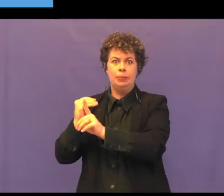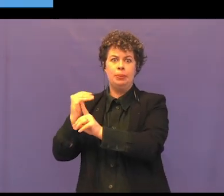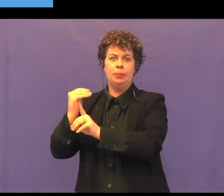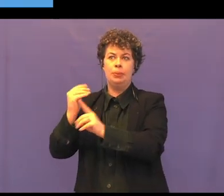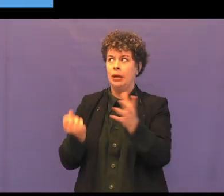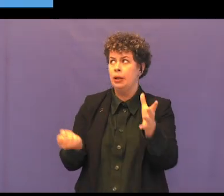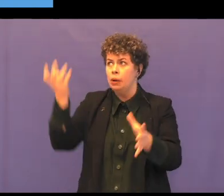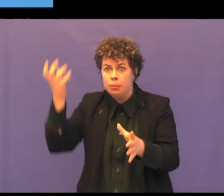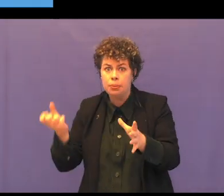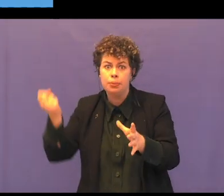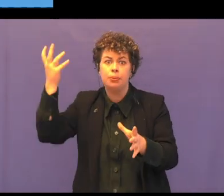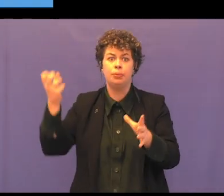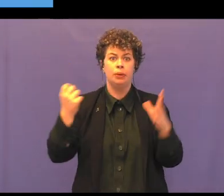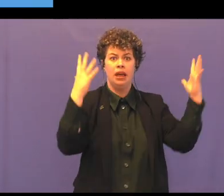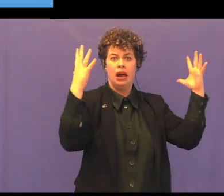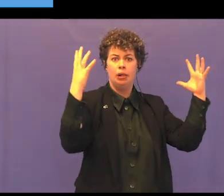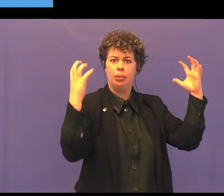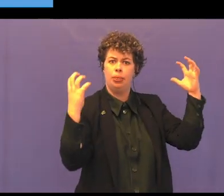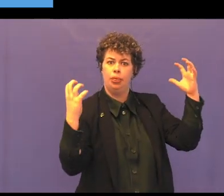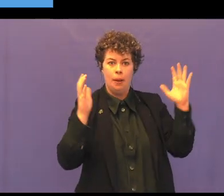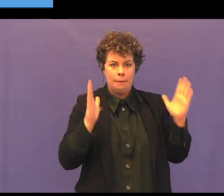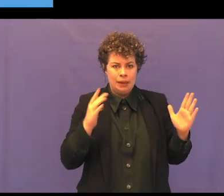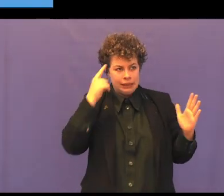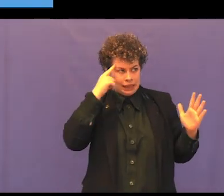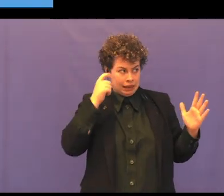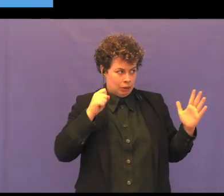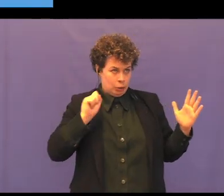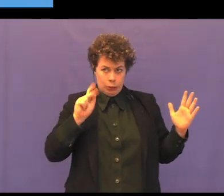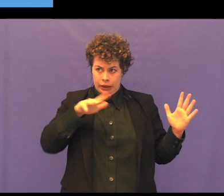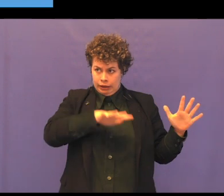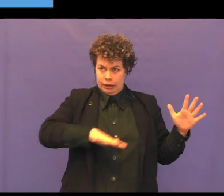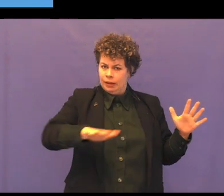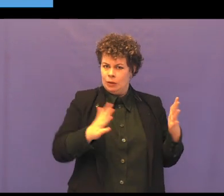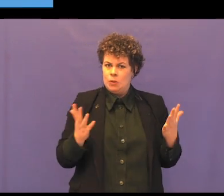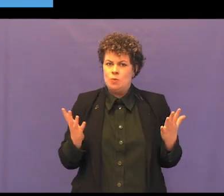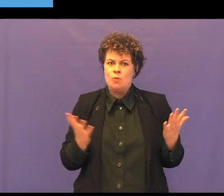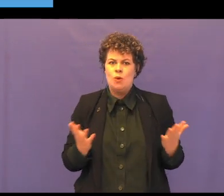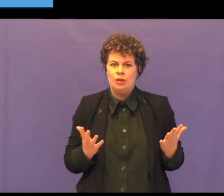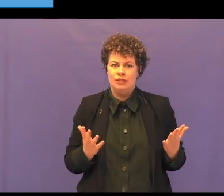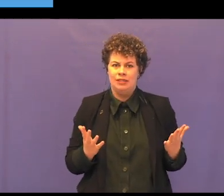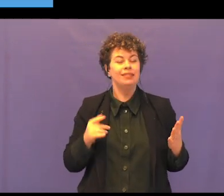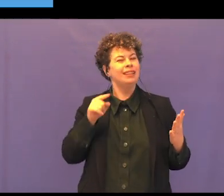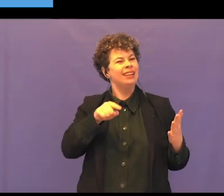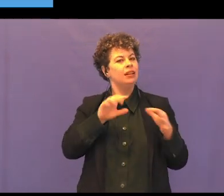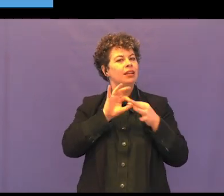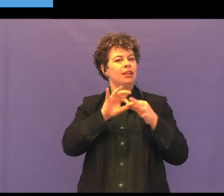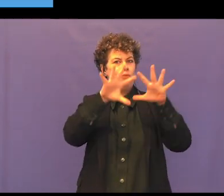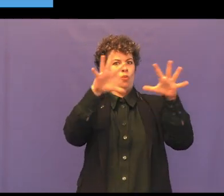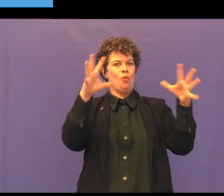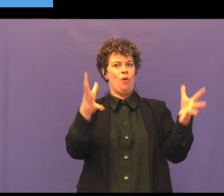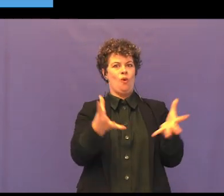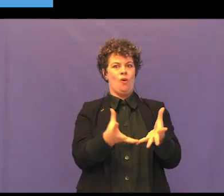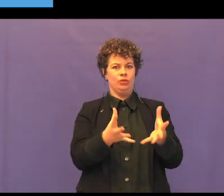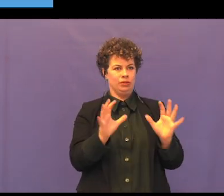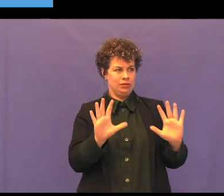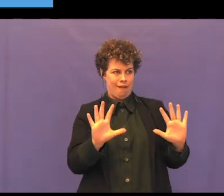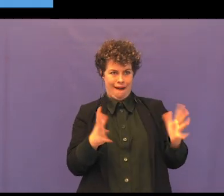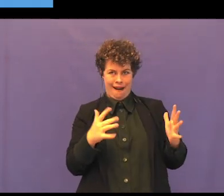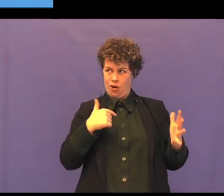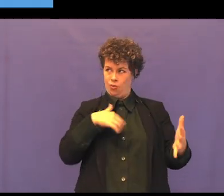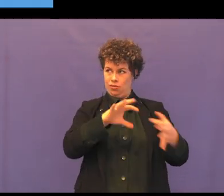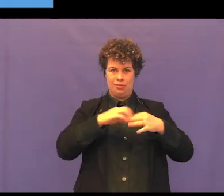then, thinking about translation in its relationship to the planet and an ecological context, what